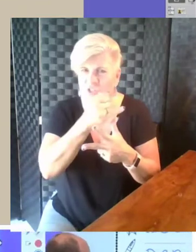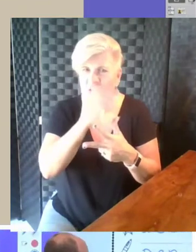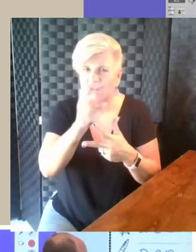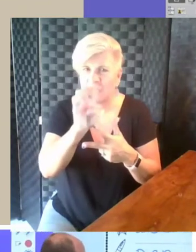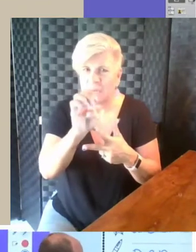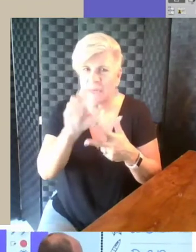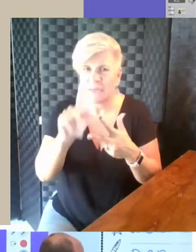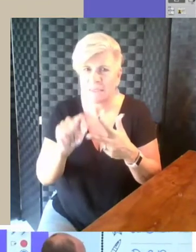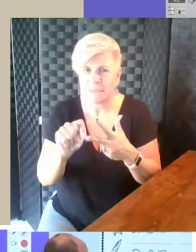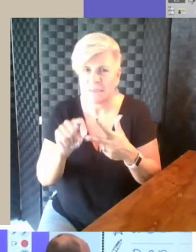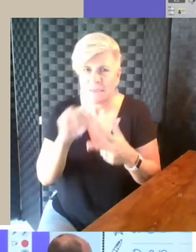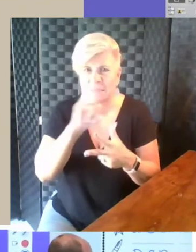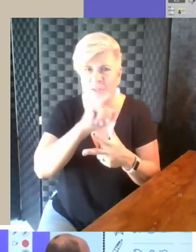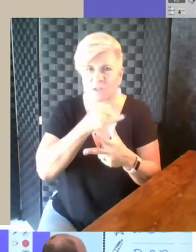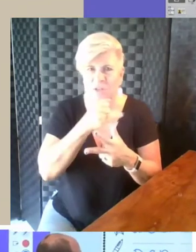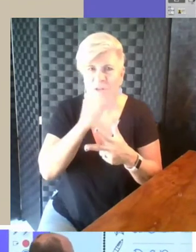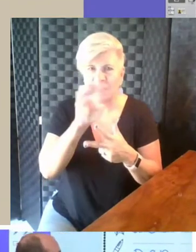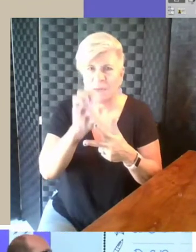letters?